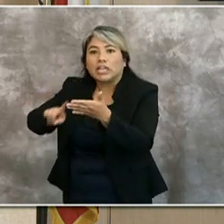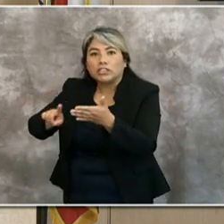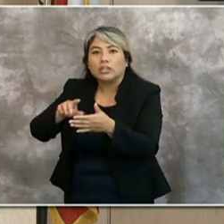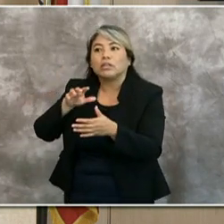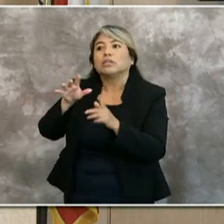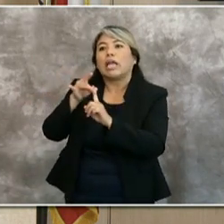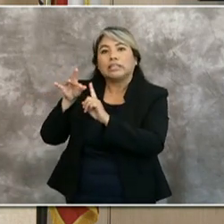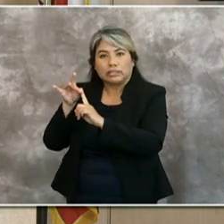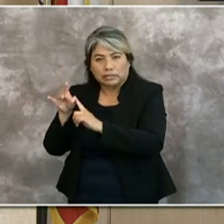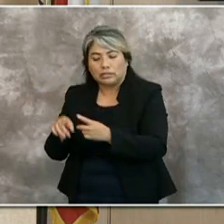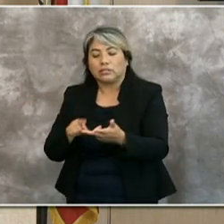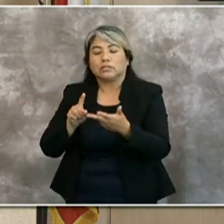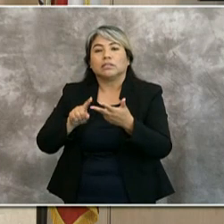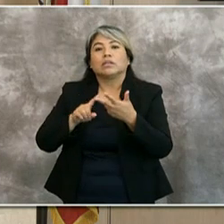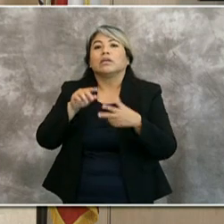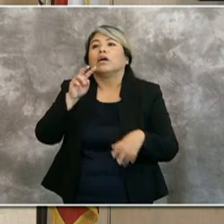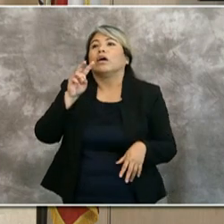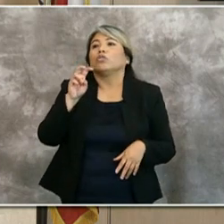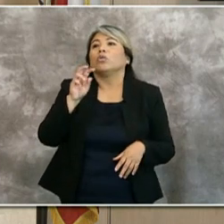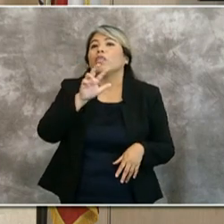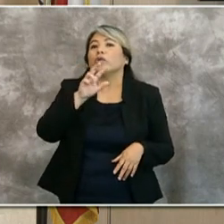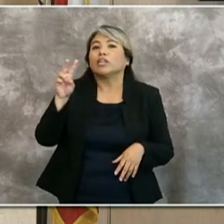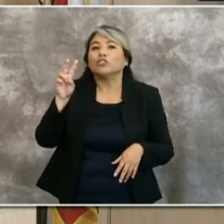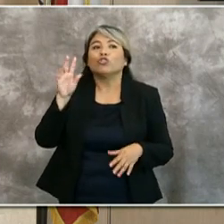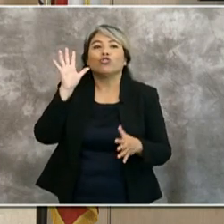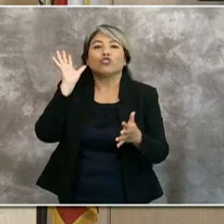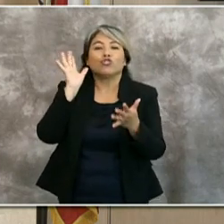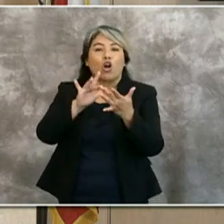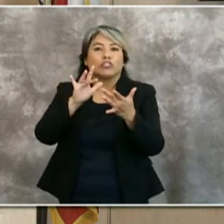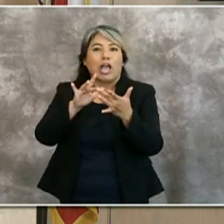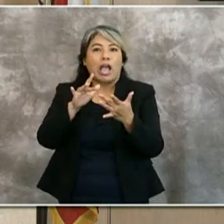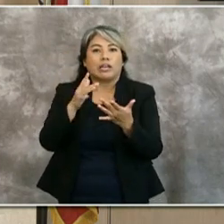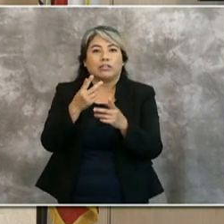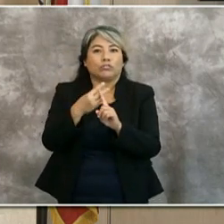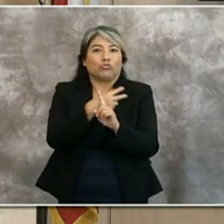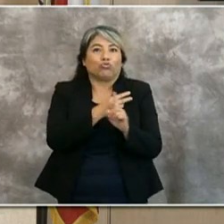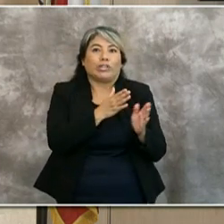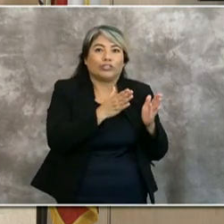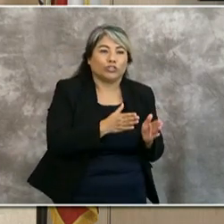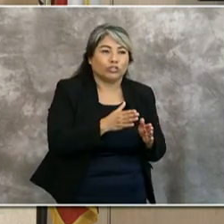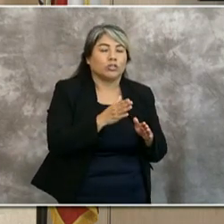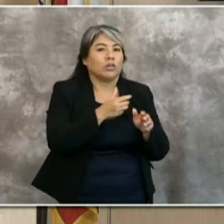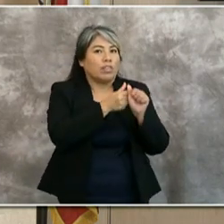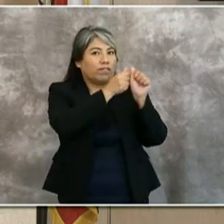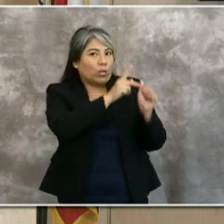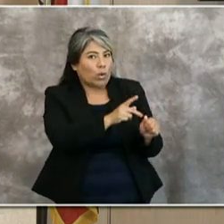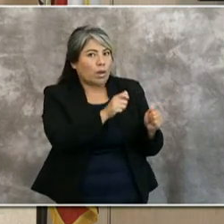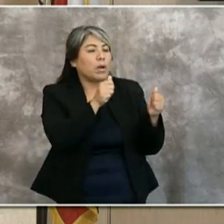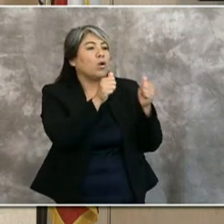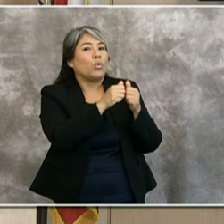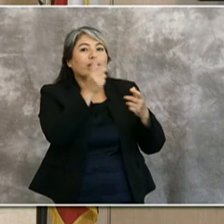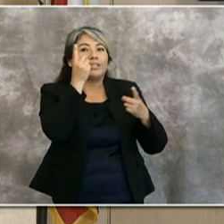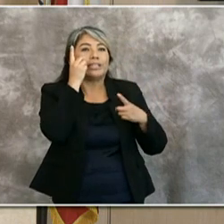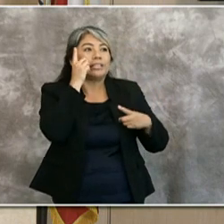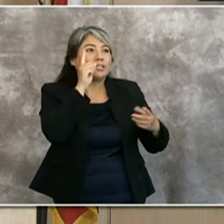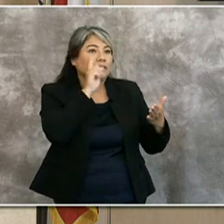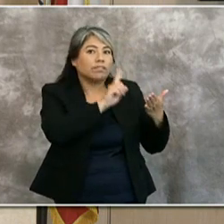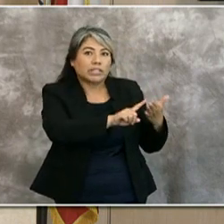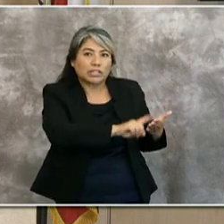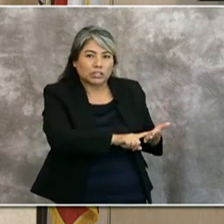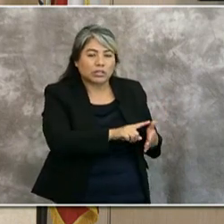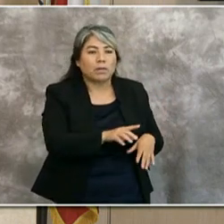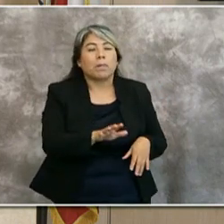investigations. We have 232 contact tracers that are following up from the disease investigation, and